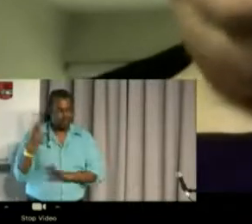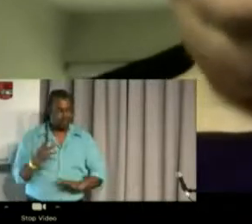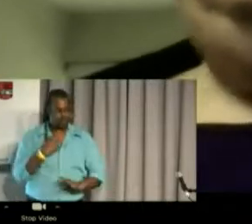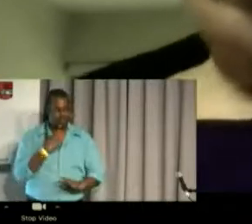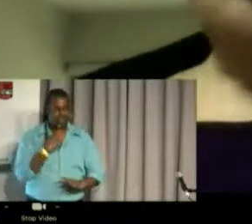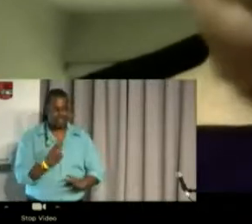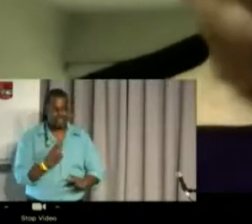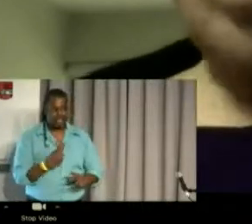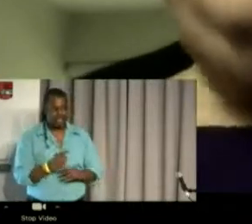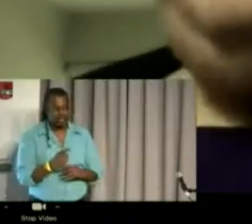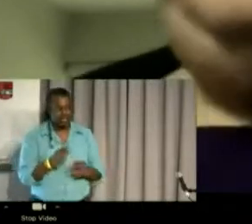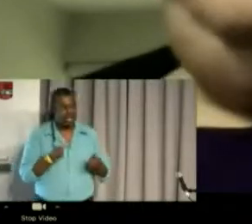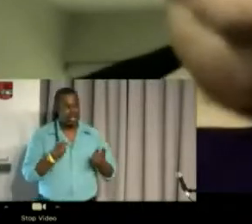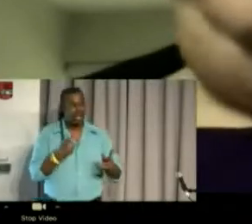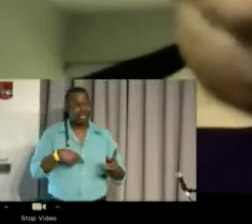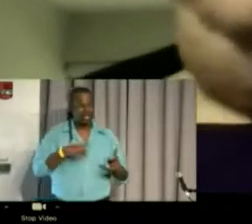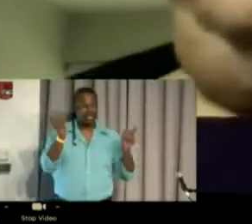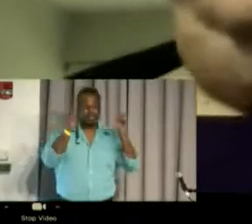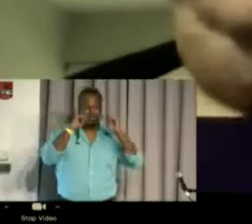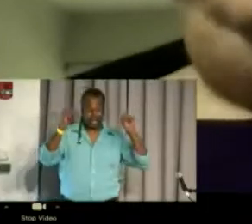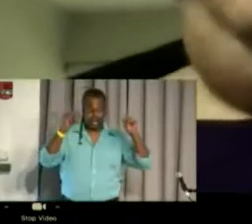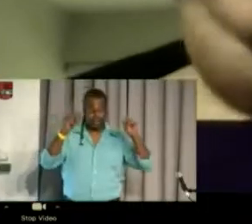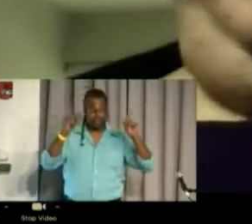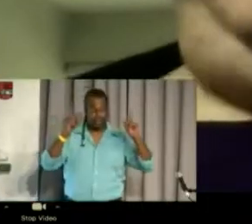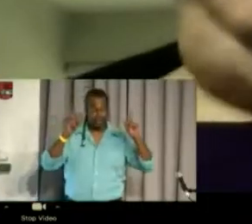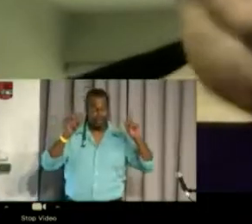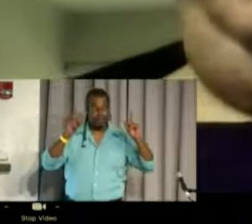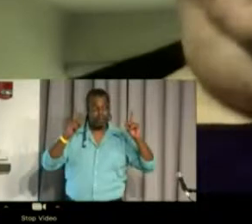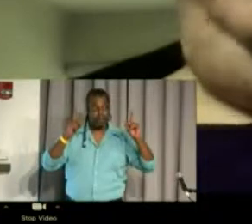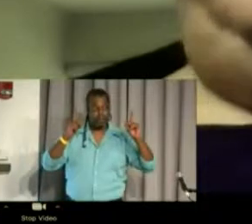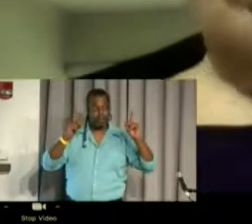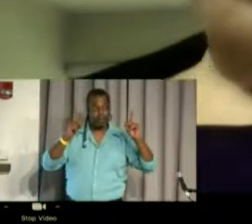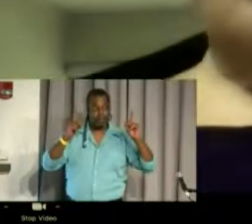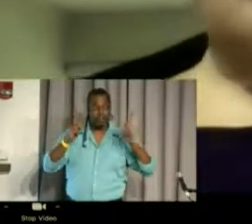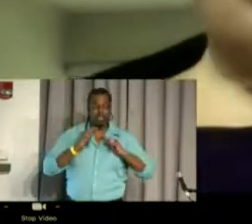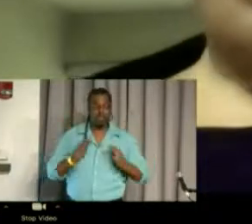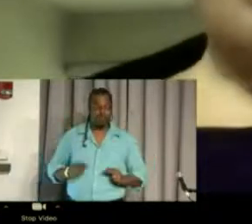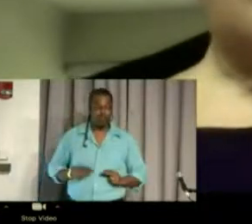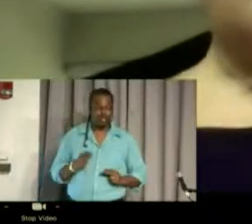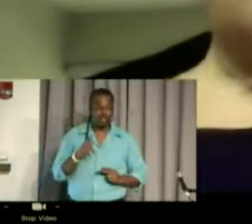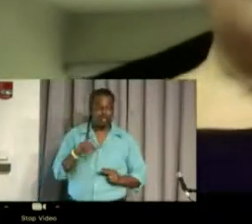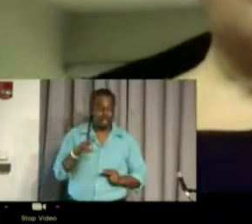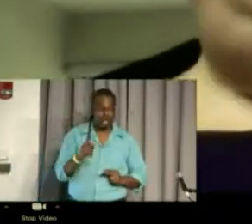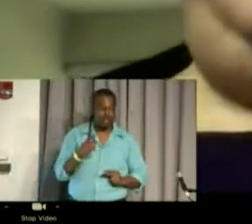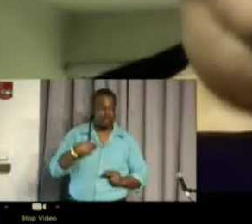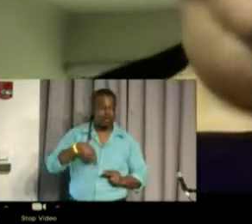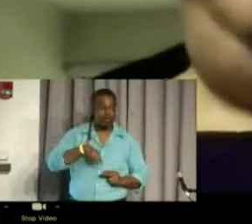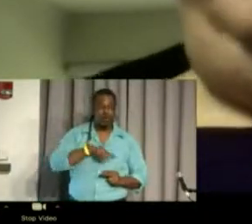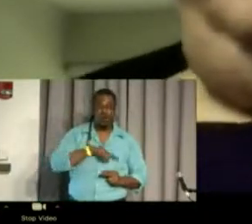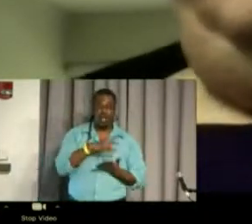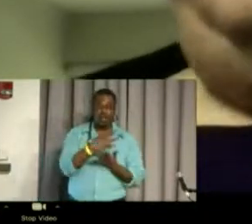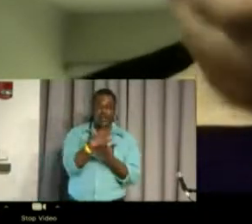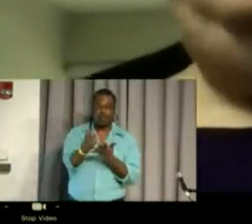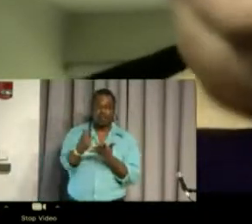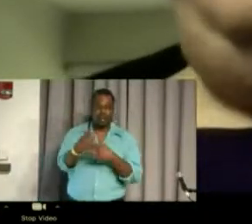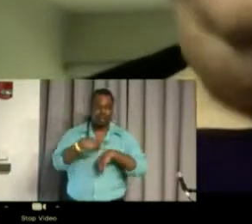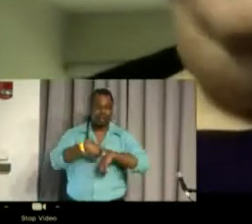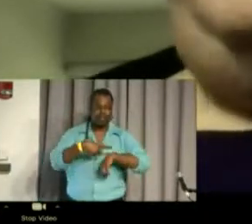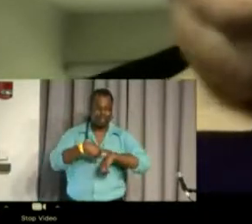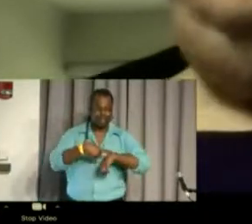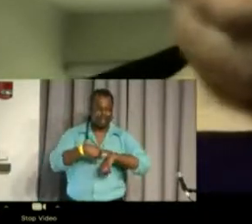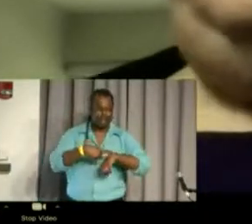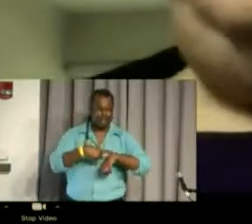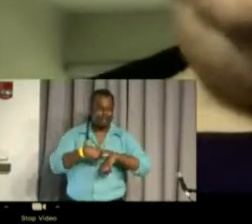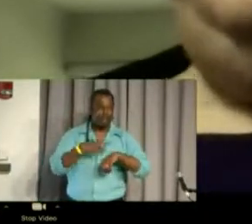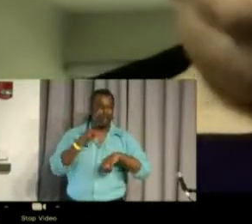us of this. "Let us wake up," she said. "Let us wake up, humankind. We are out of time. We must shake